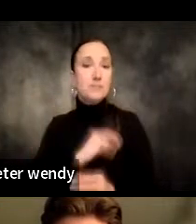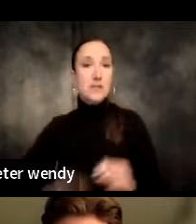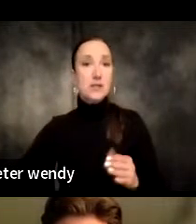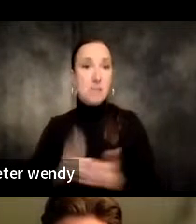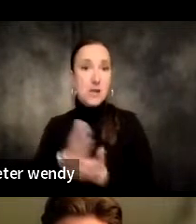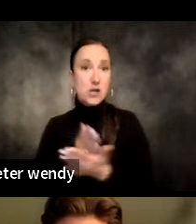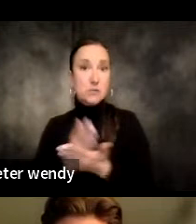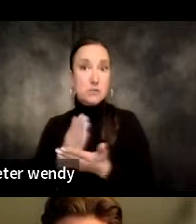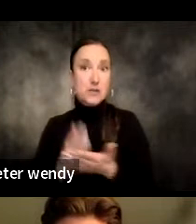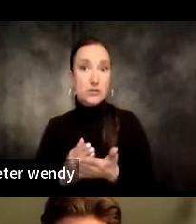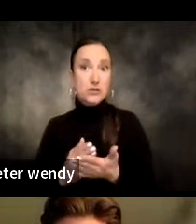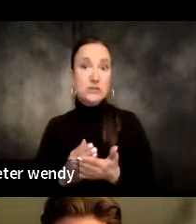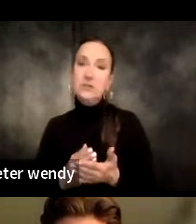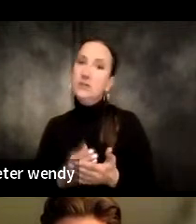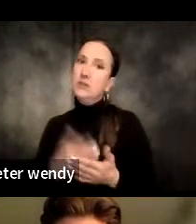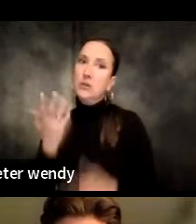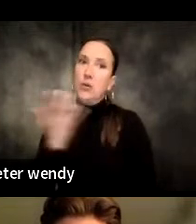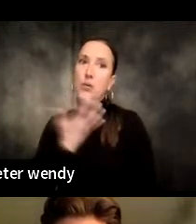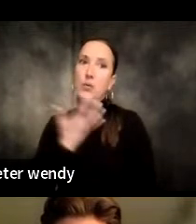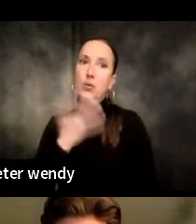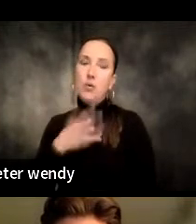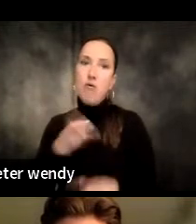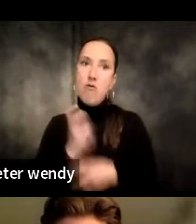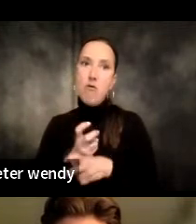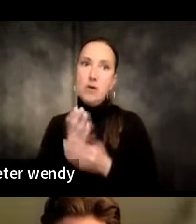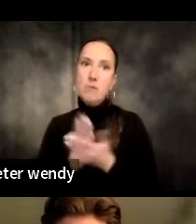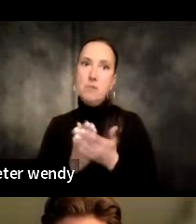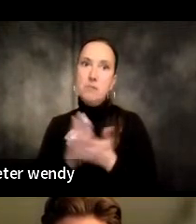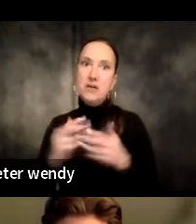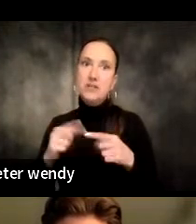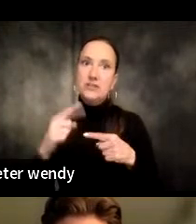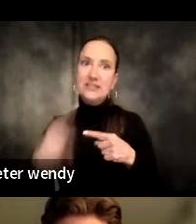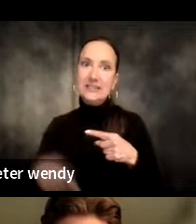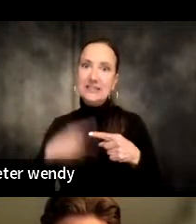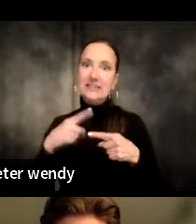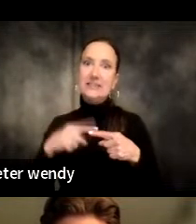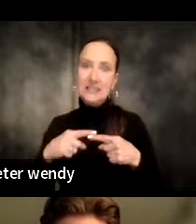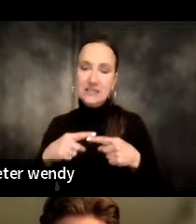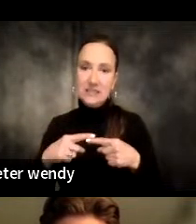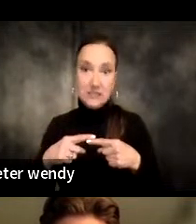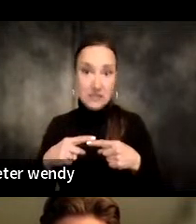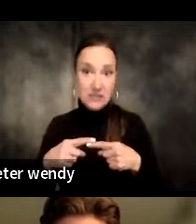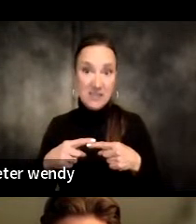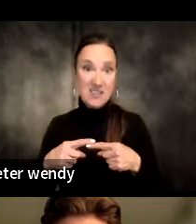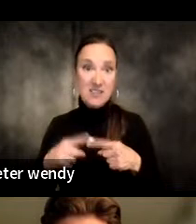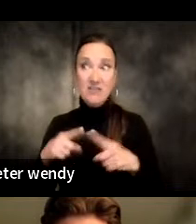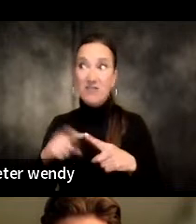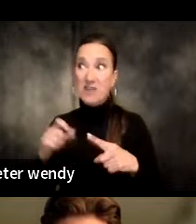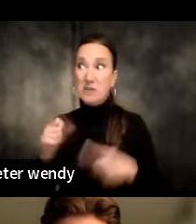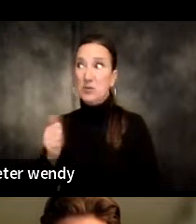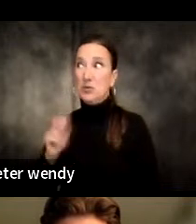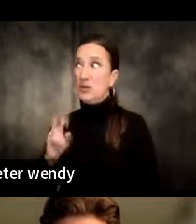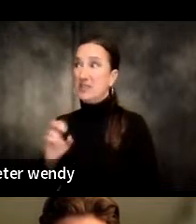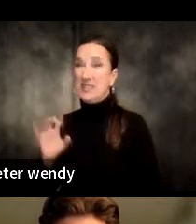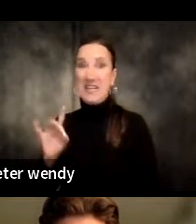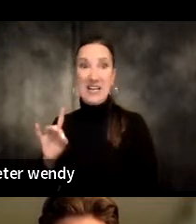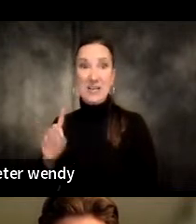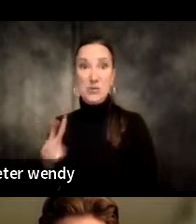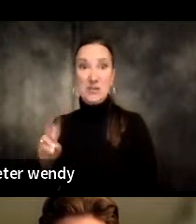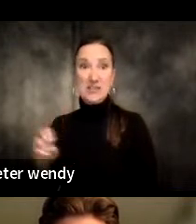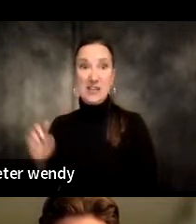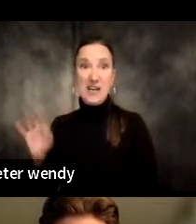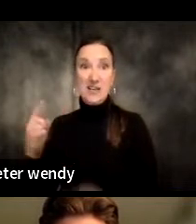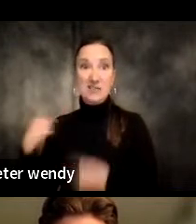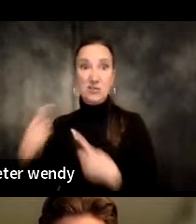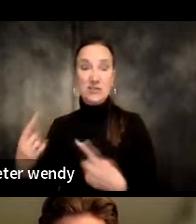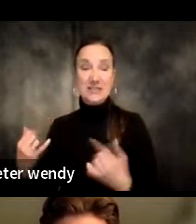was a very, very tough budget season. In fact, this is the first reduction in budget since the 2008-2009 budget season.